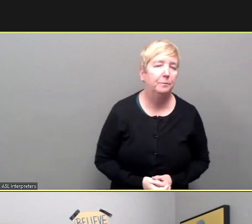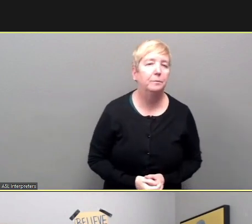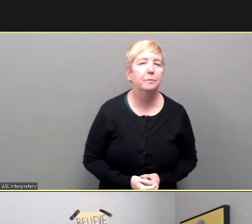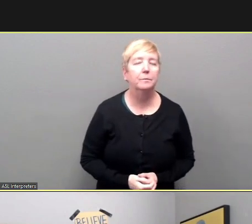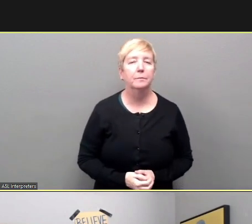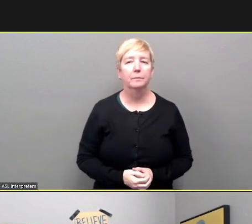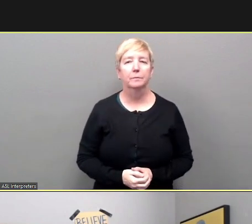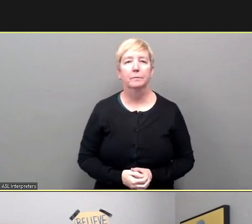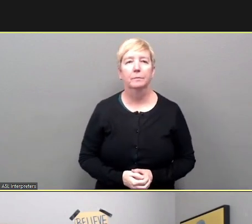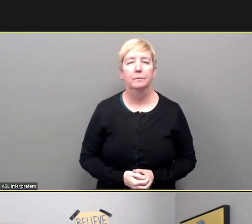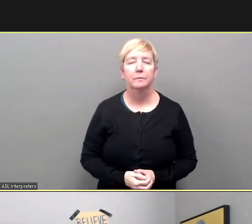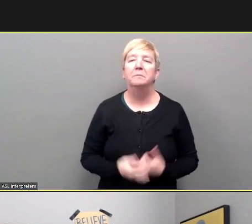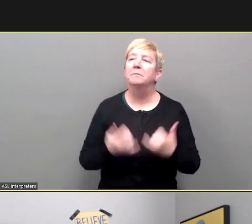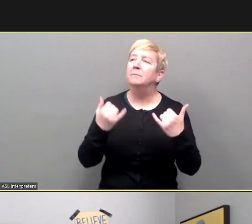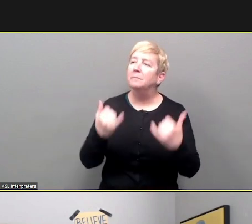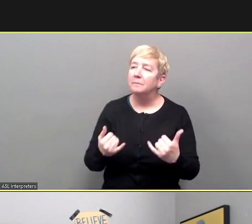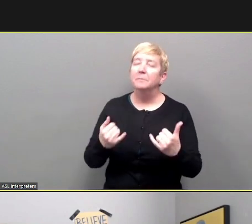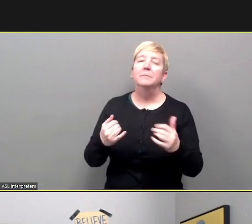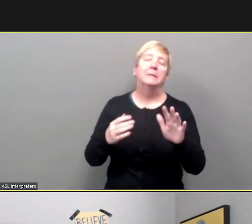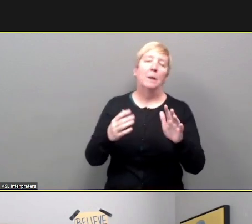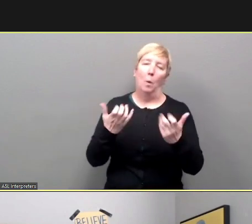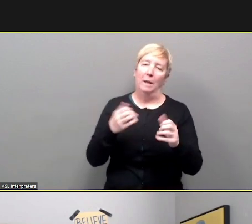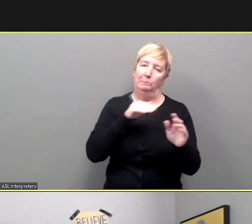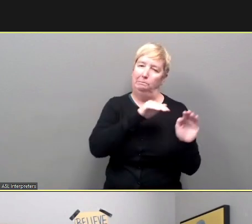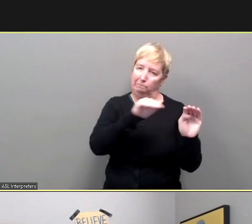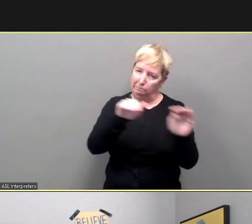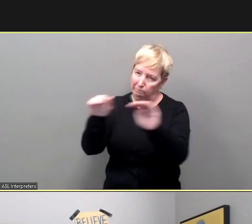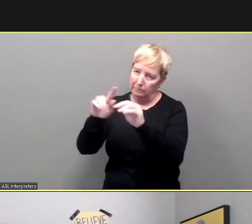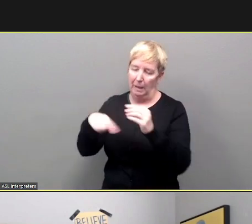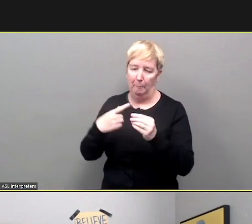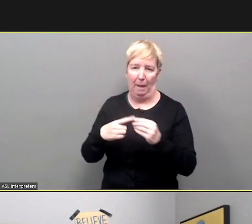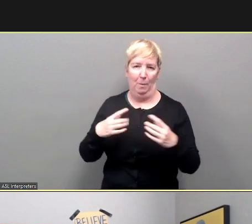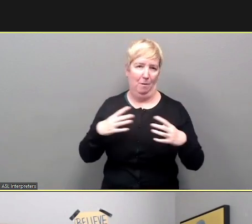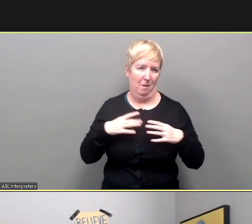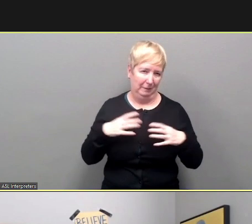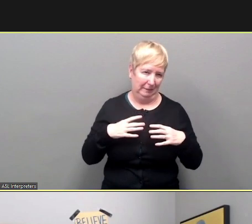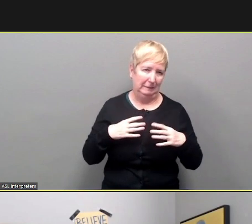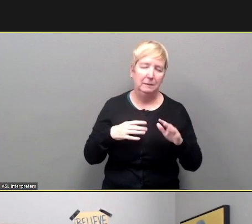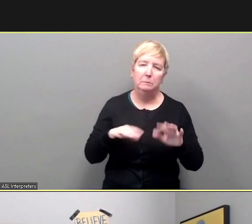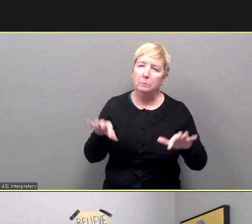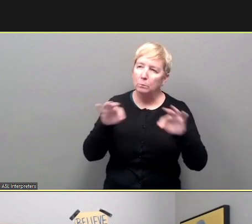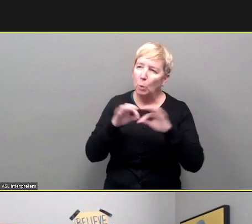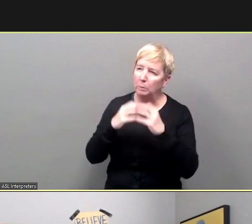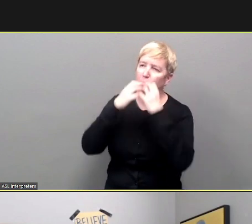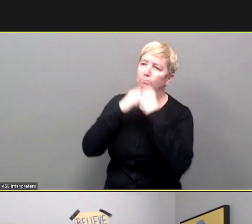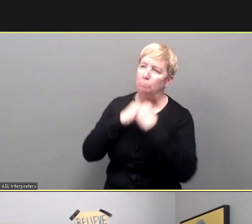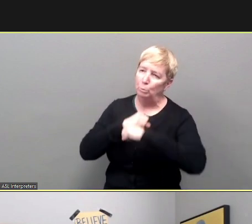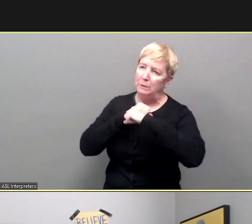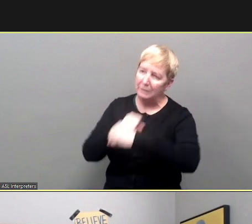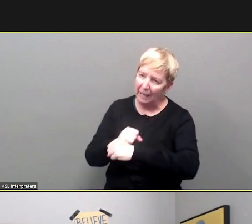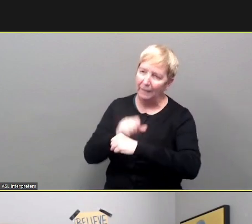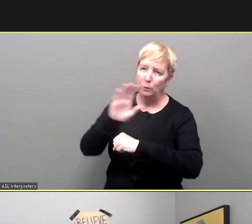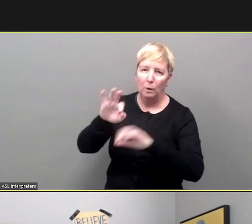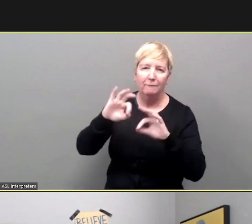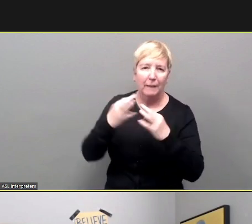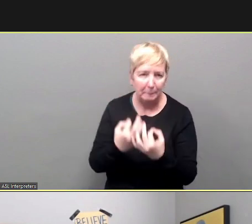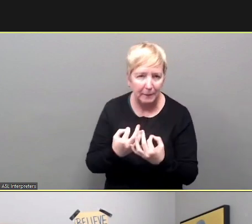Just a little message for the holidays, protecting your loved ones this holiday season by getting a booster.